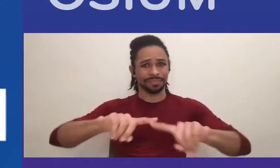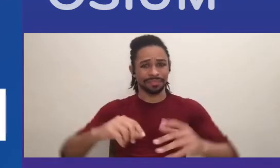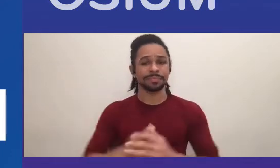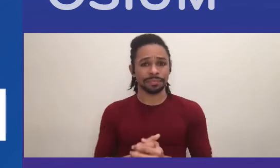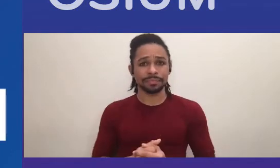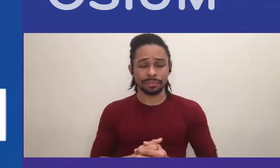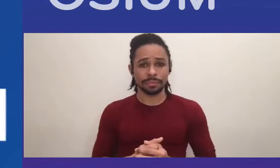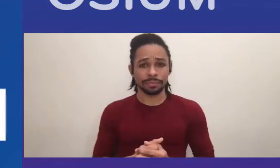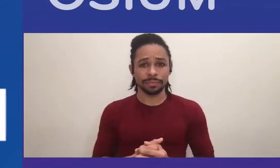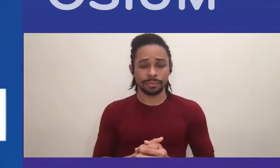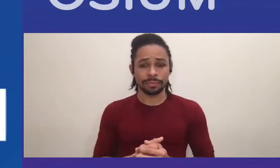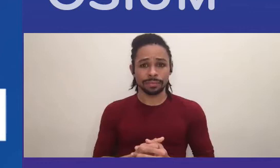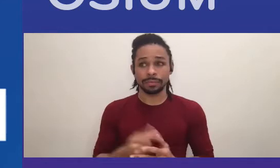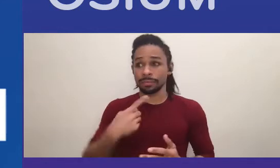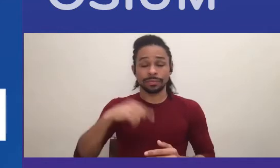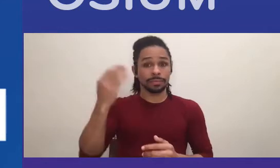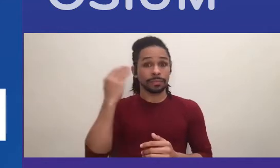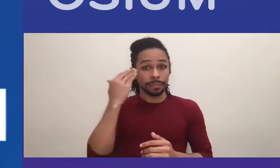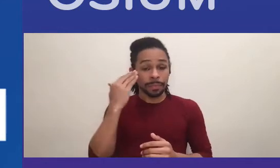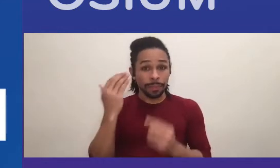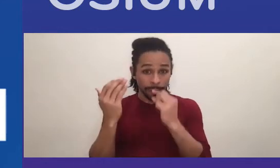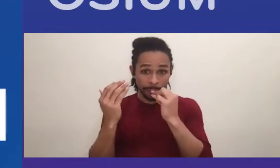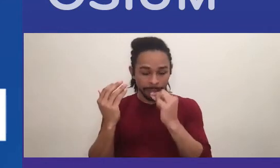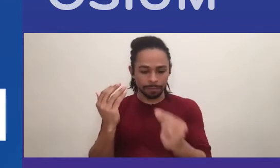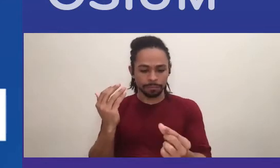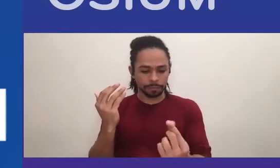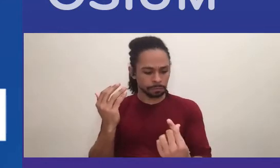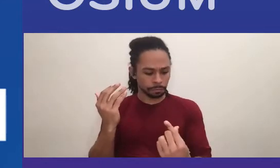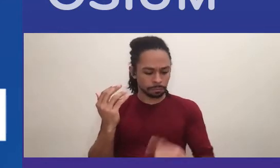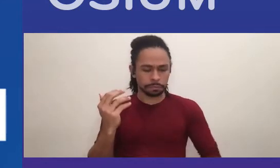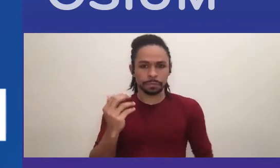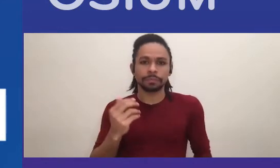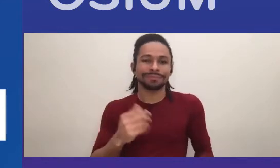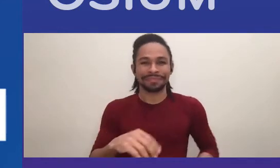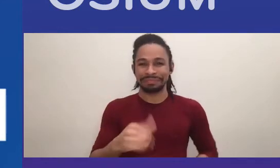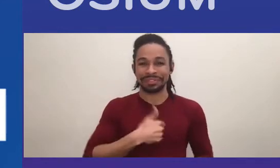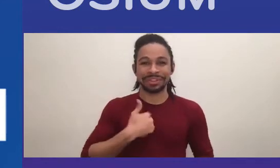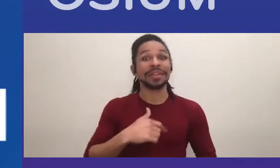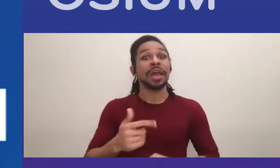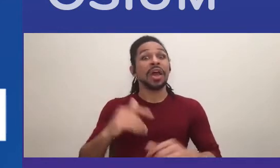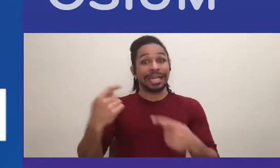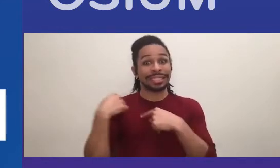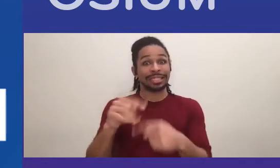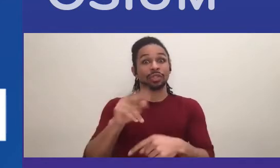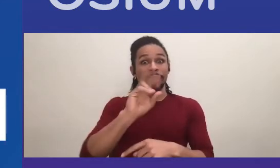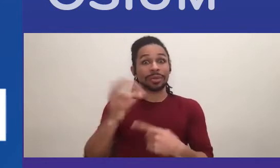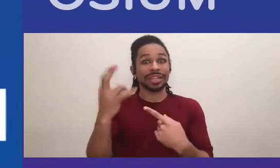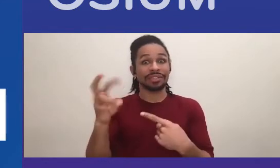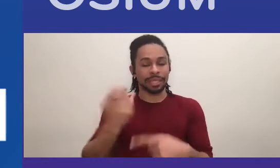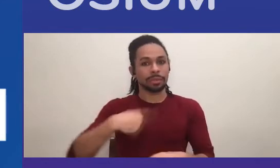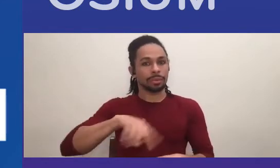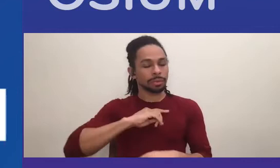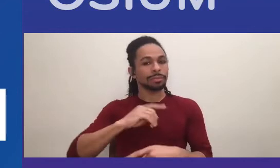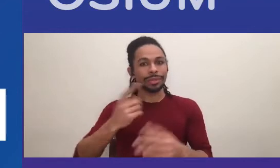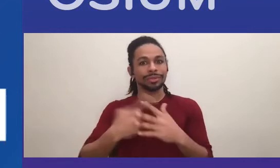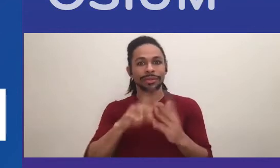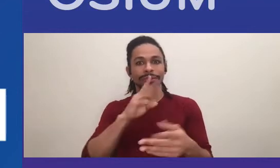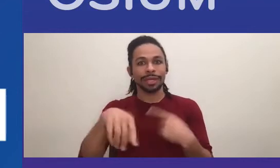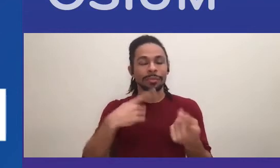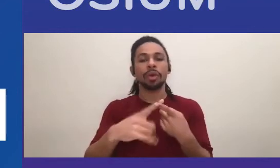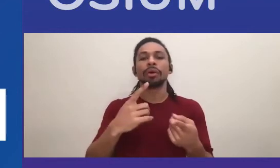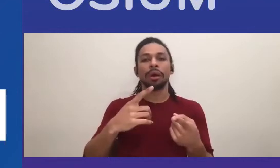we noticed that we started talking about since 2017 was decolonization. And what does that mean, right? And I